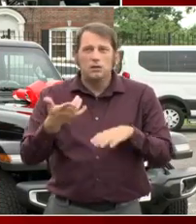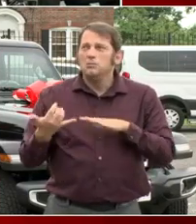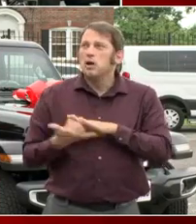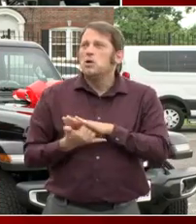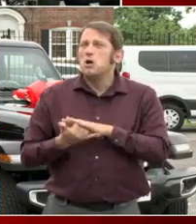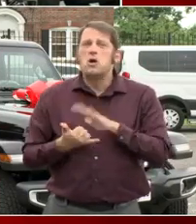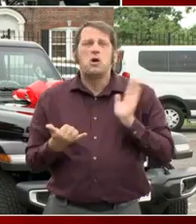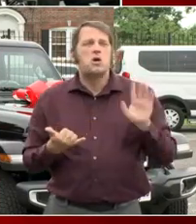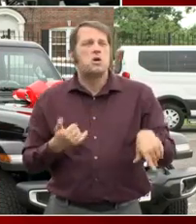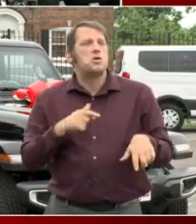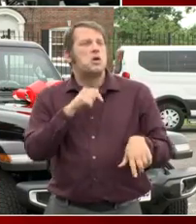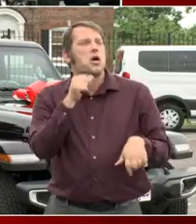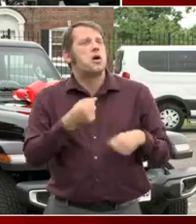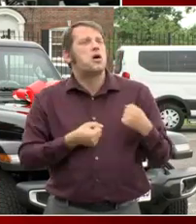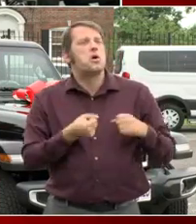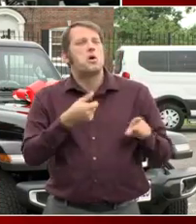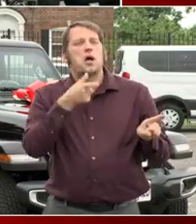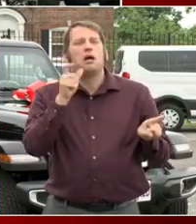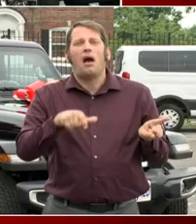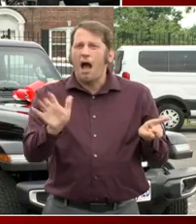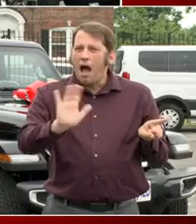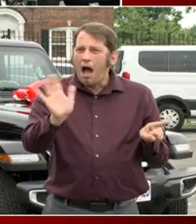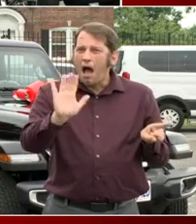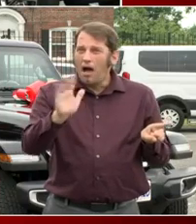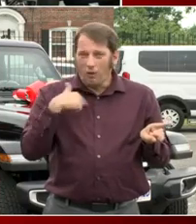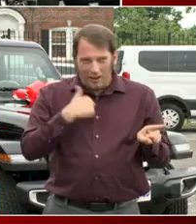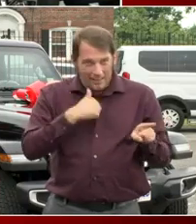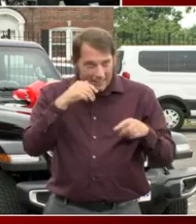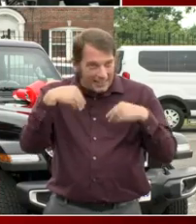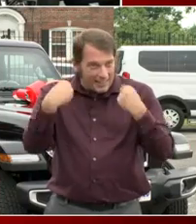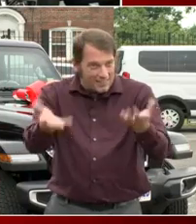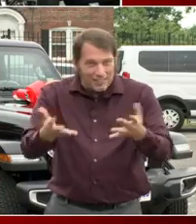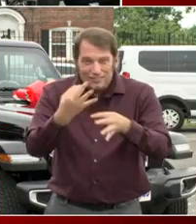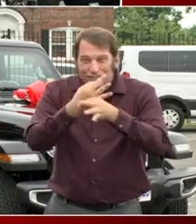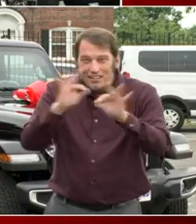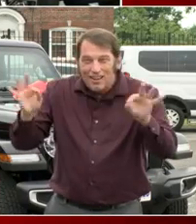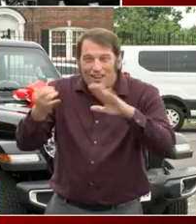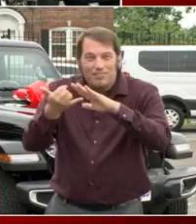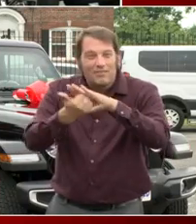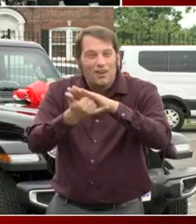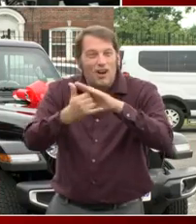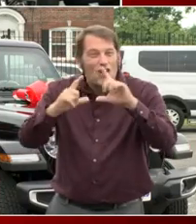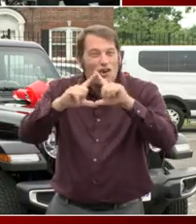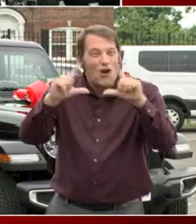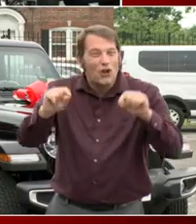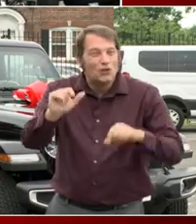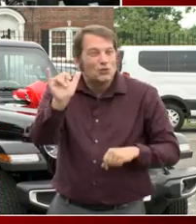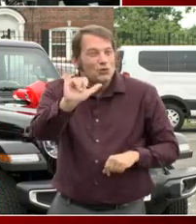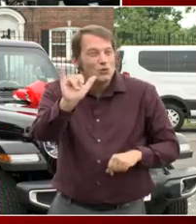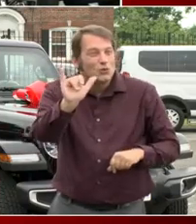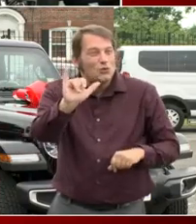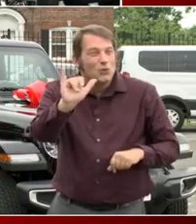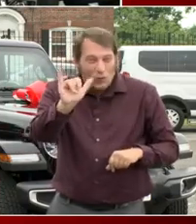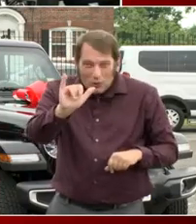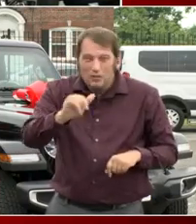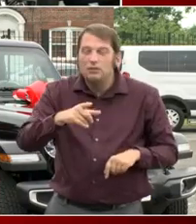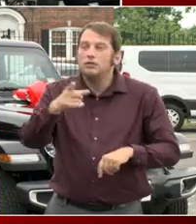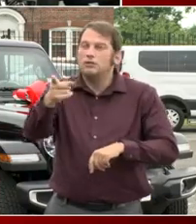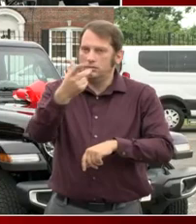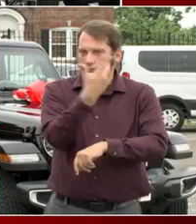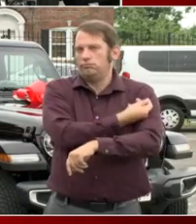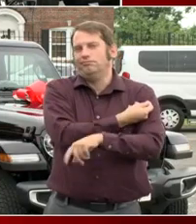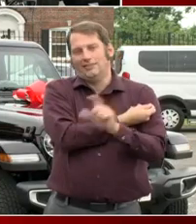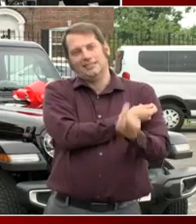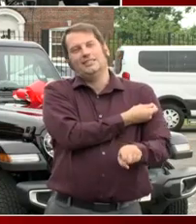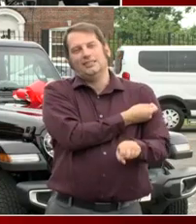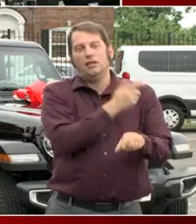free Metro cards as well. So you got to enter to win. We're also going to provide a year's